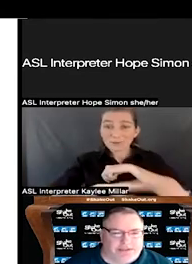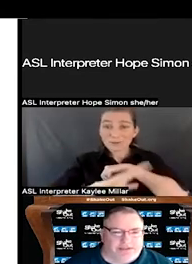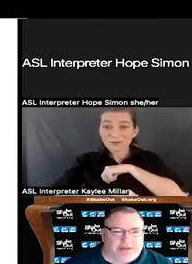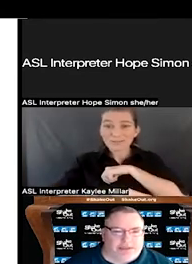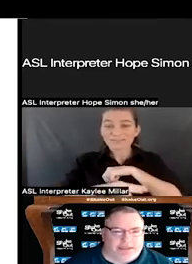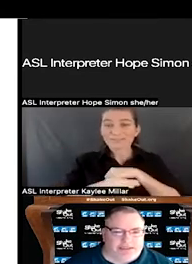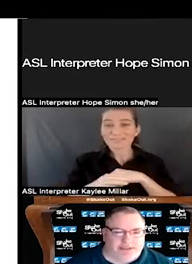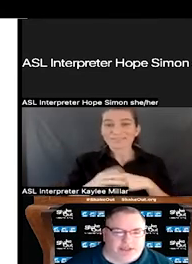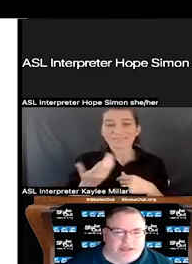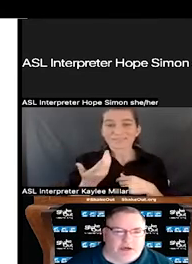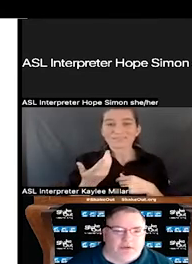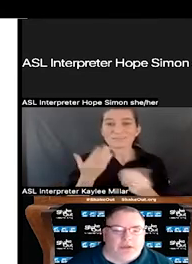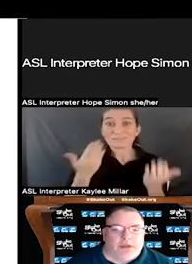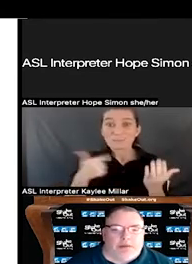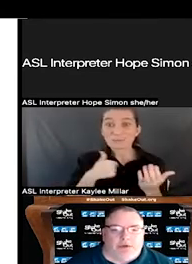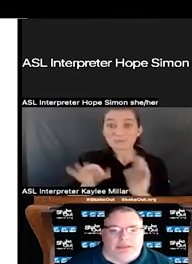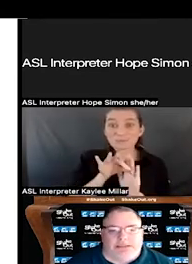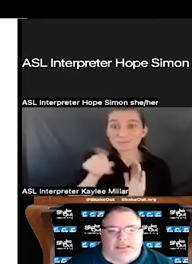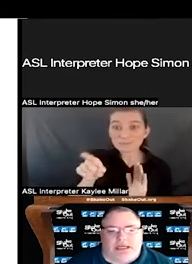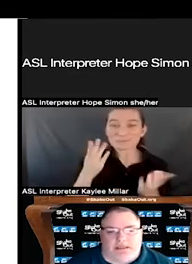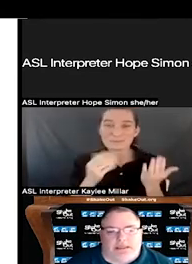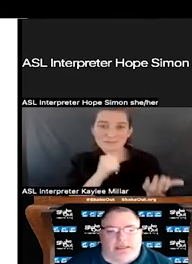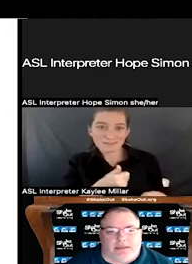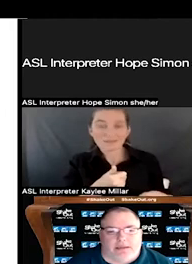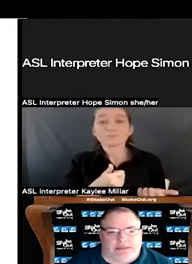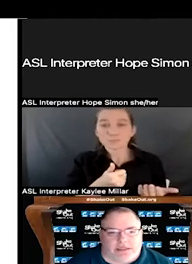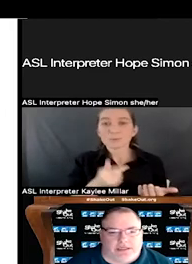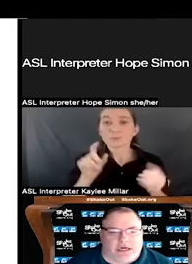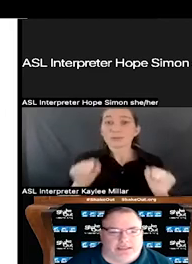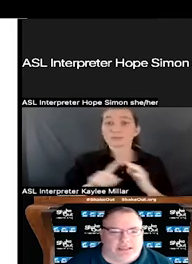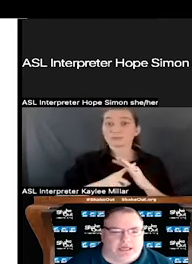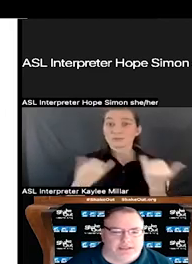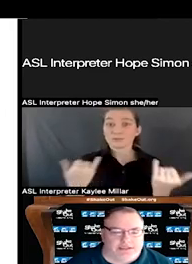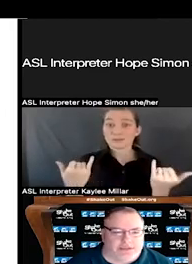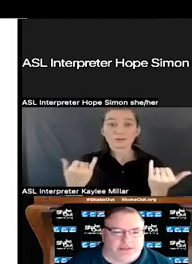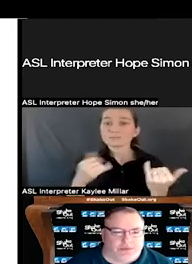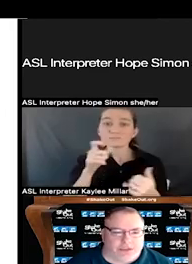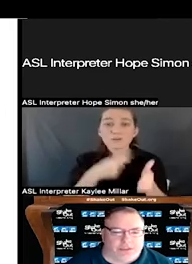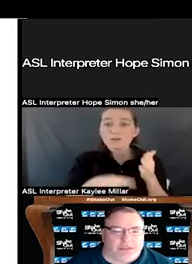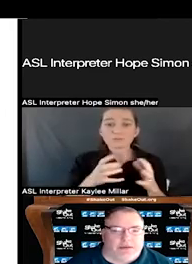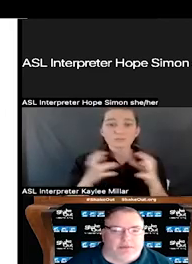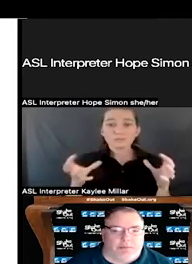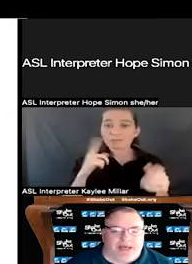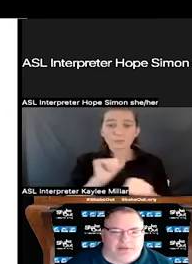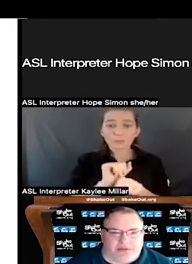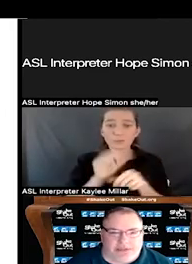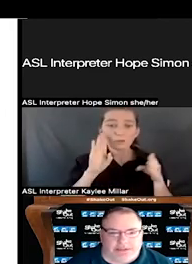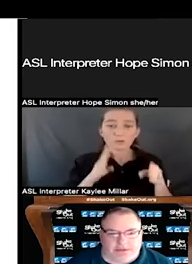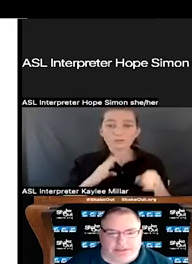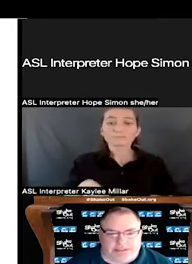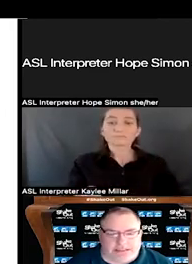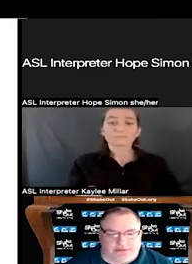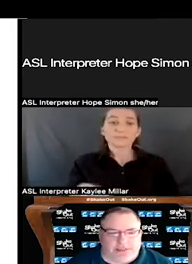to do this. You might want to get this started now. It really does not necessarily cost a lot to do this work. The benefit